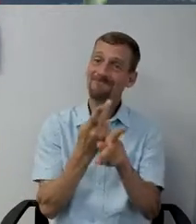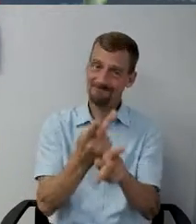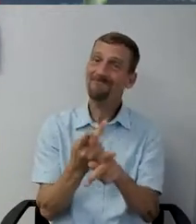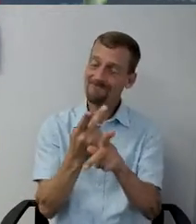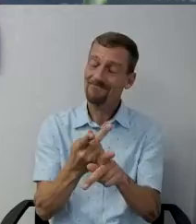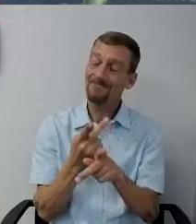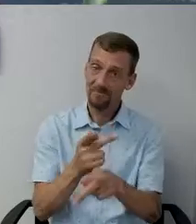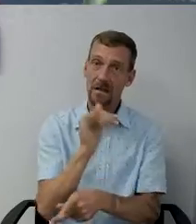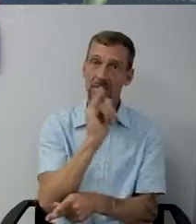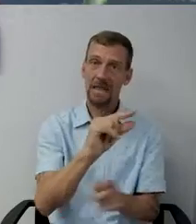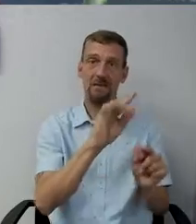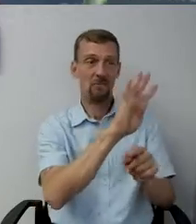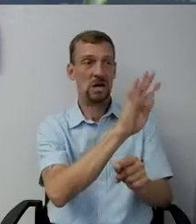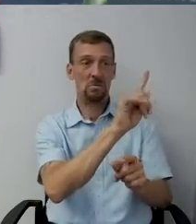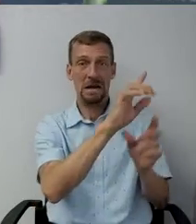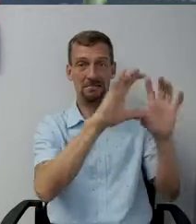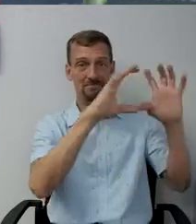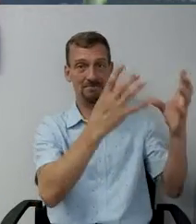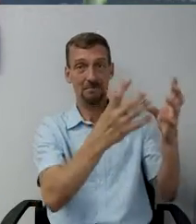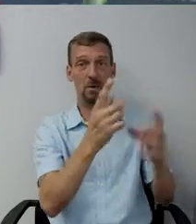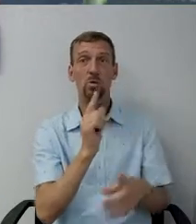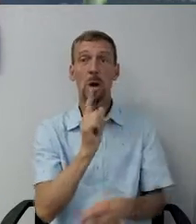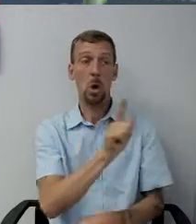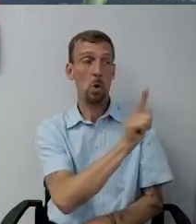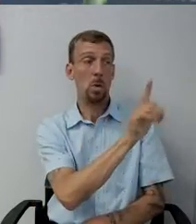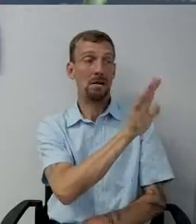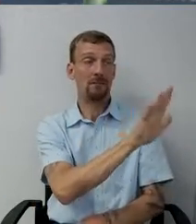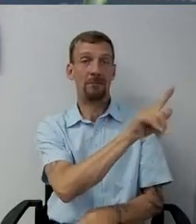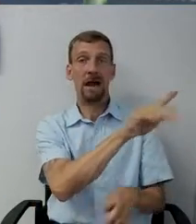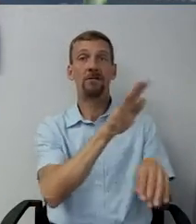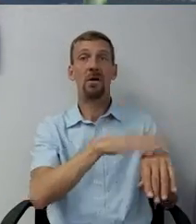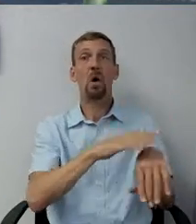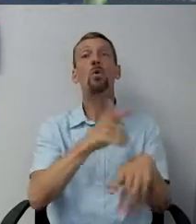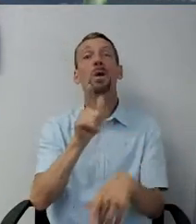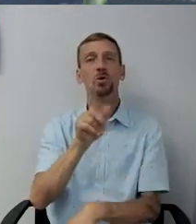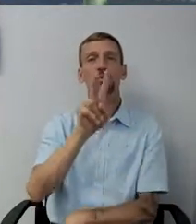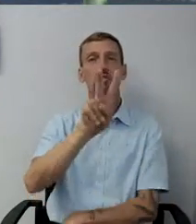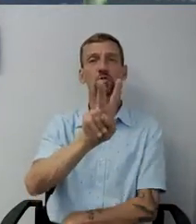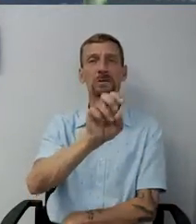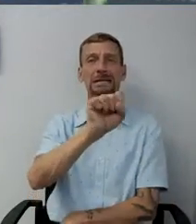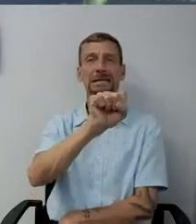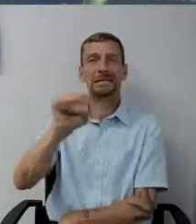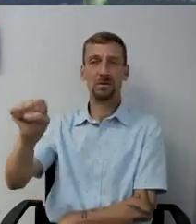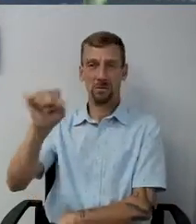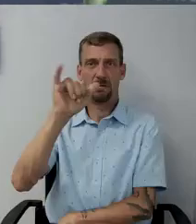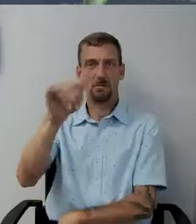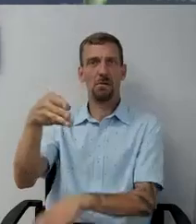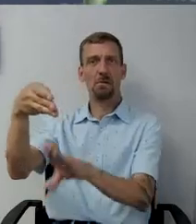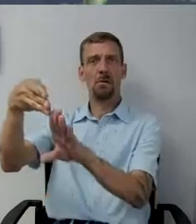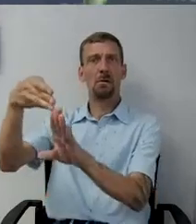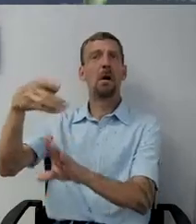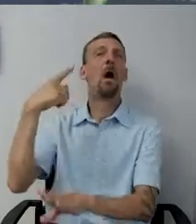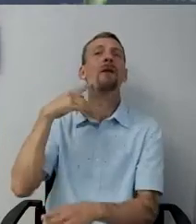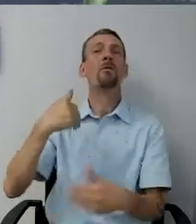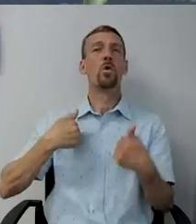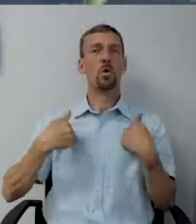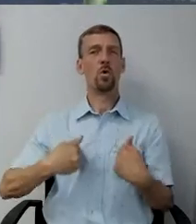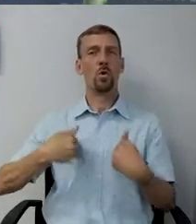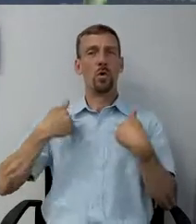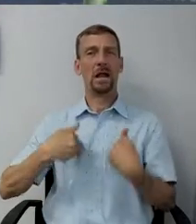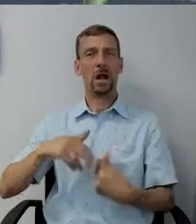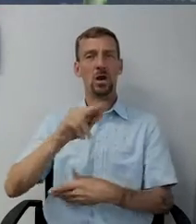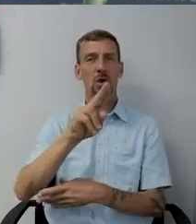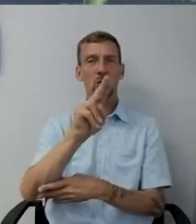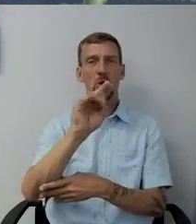of that population, and then 25 of them are on 2 South, which is our dedicated respiratory unit. I will share with you